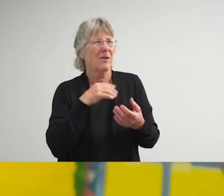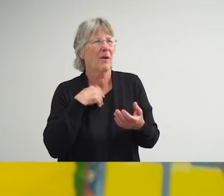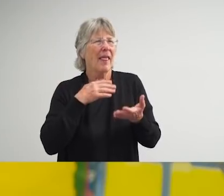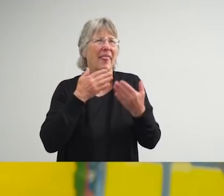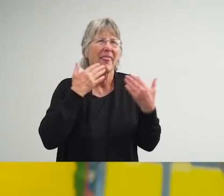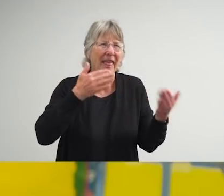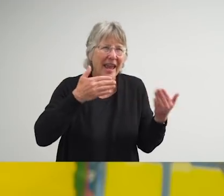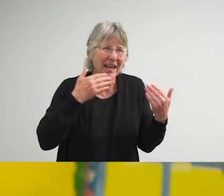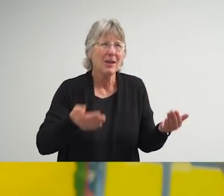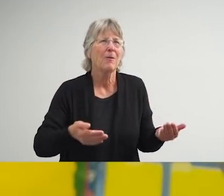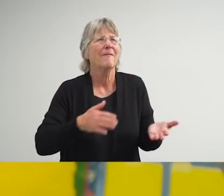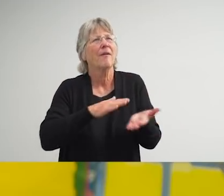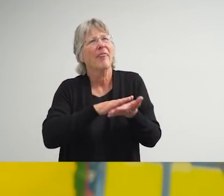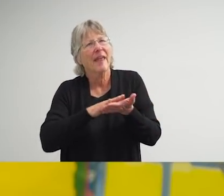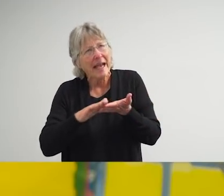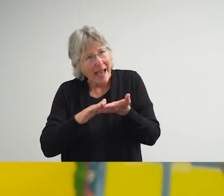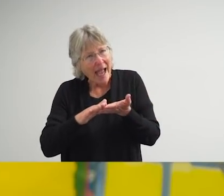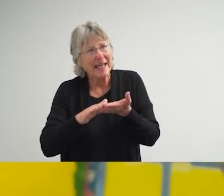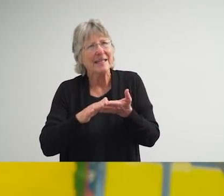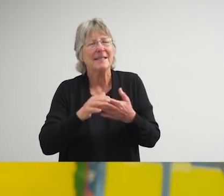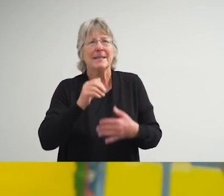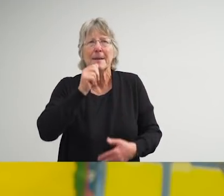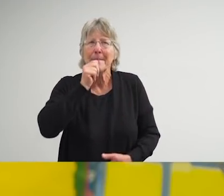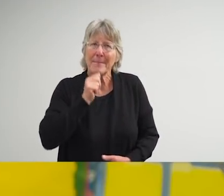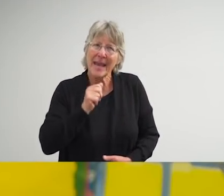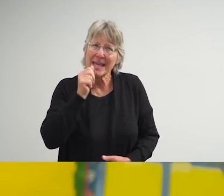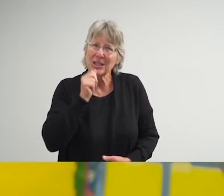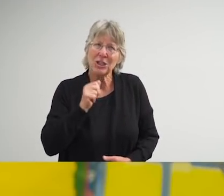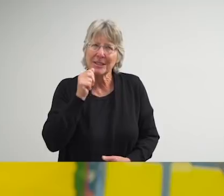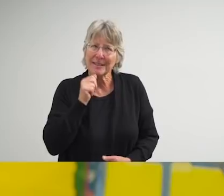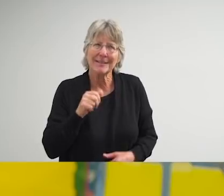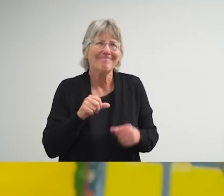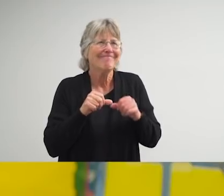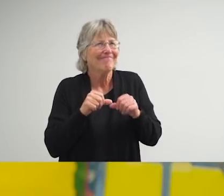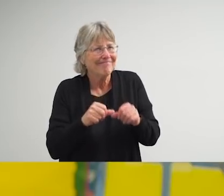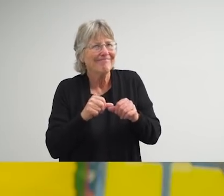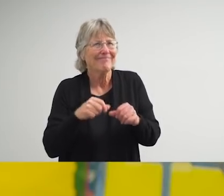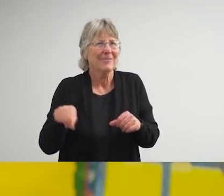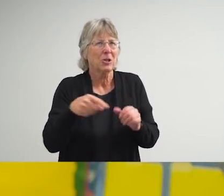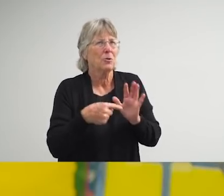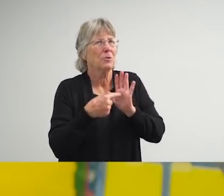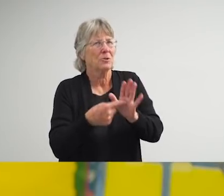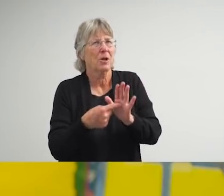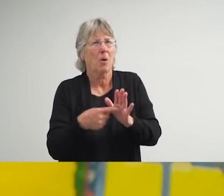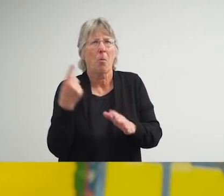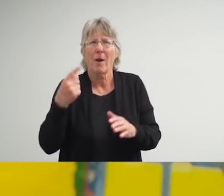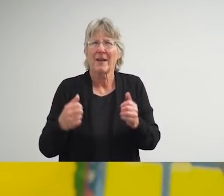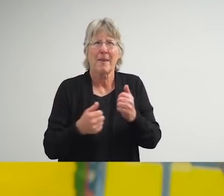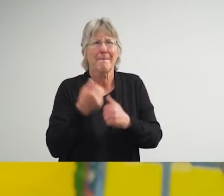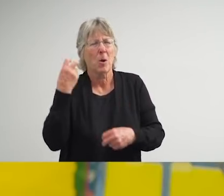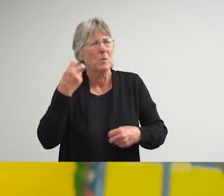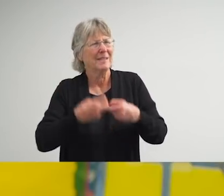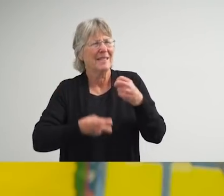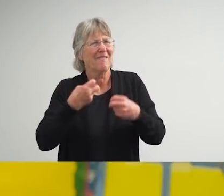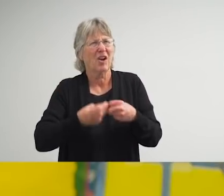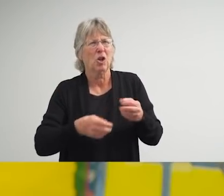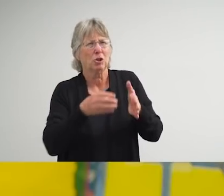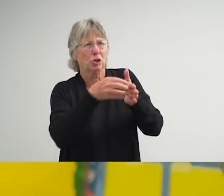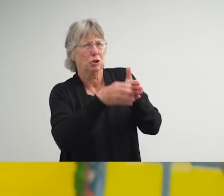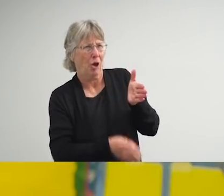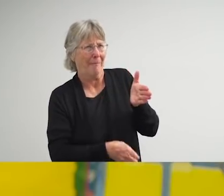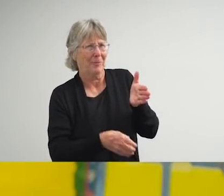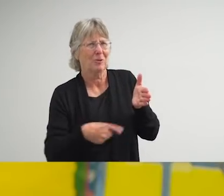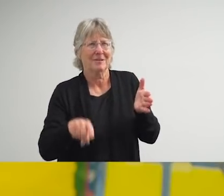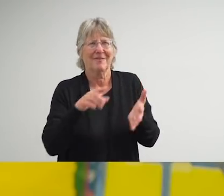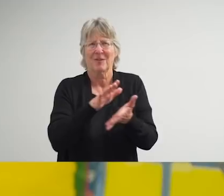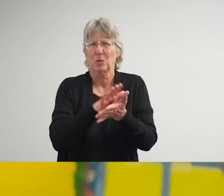for the kindness, patience, and determination you've shown during one of the most difficult chapters in our school system's long